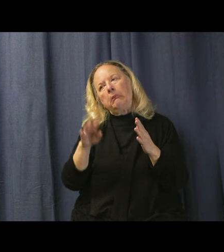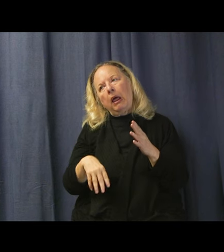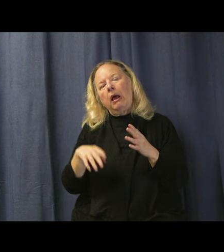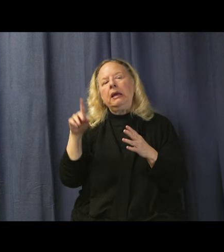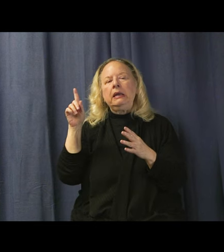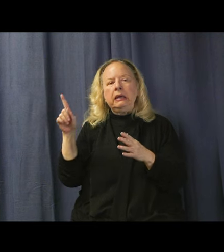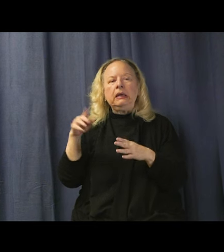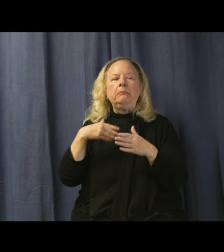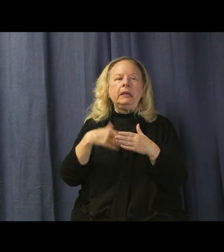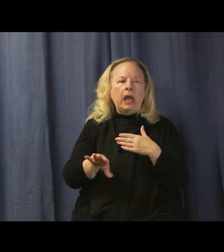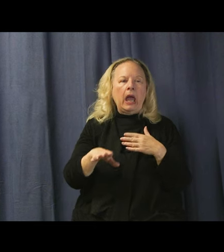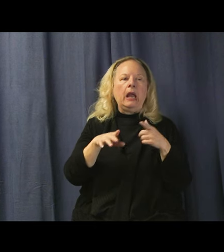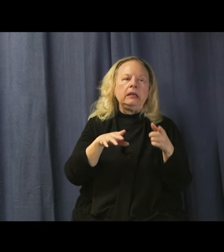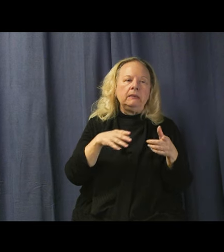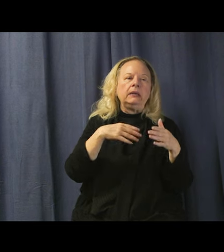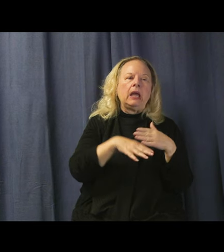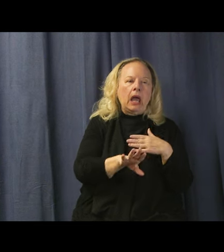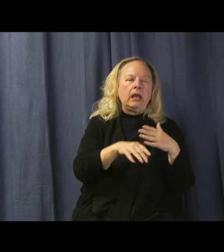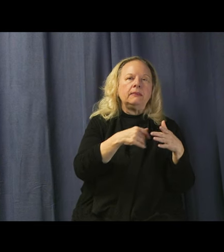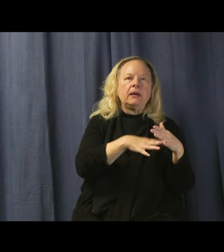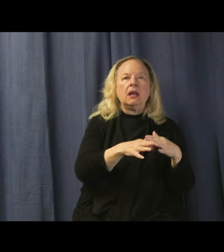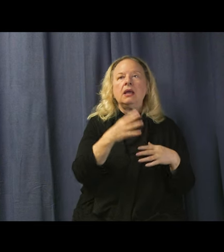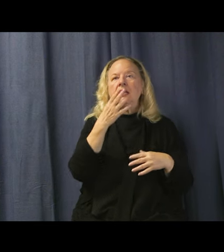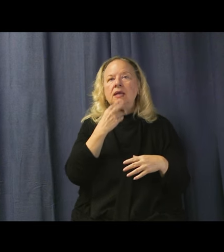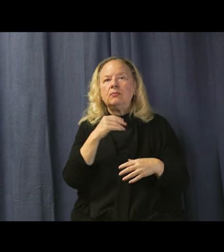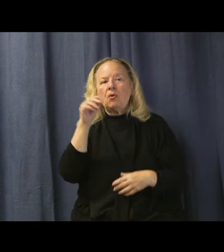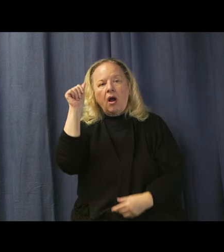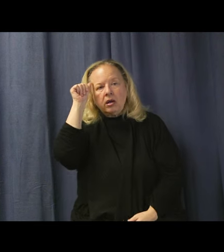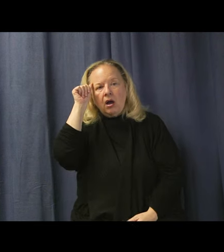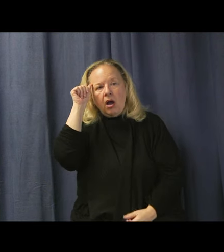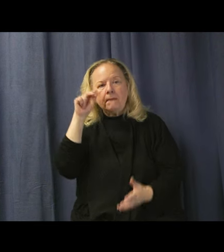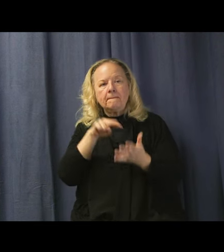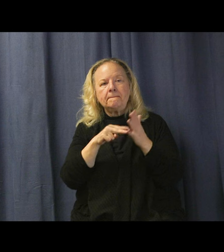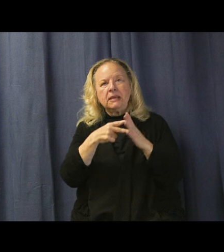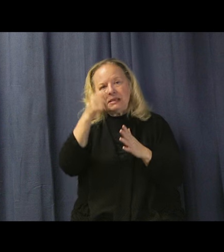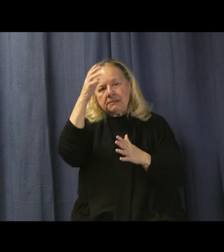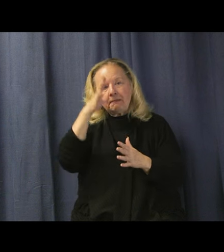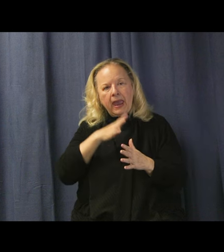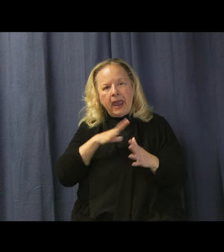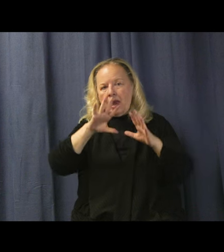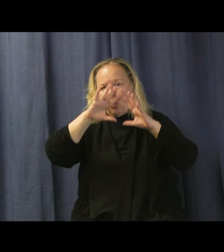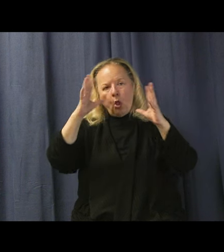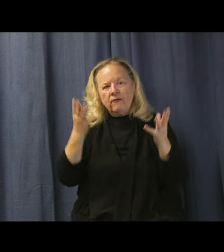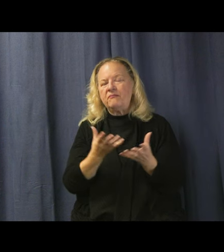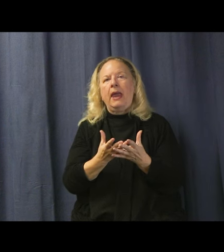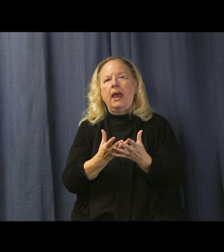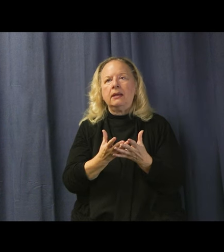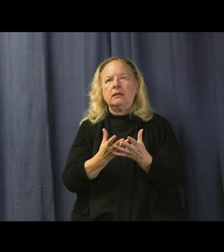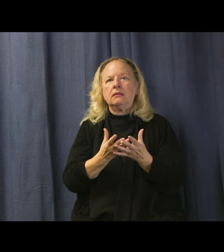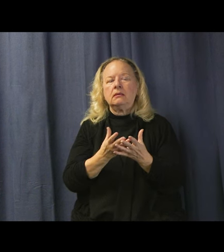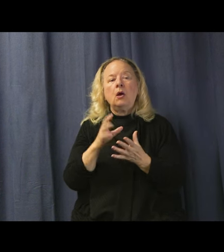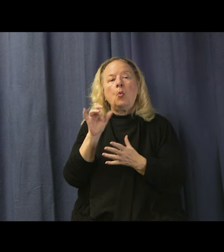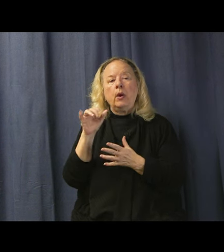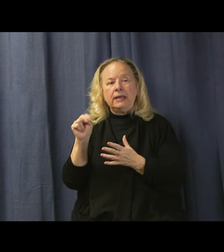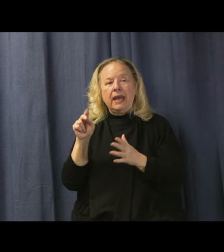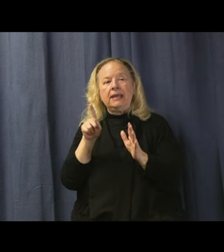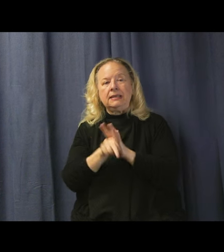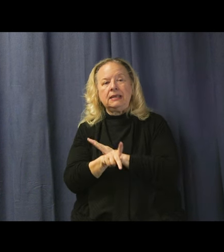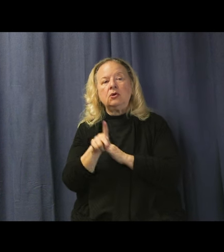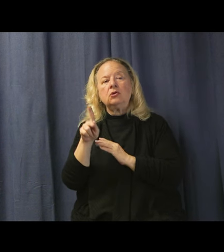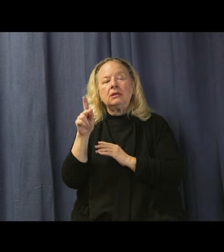blah. But let's look at the Hebrew. Adam means mankind. When Cain killed